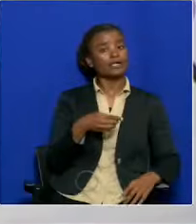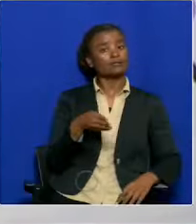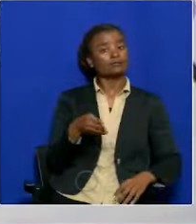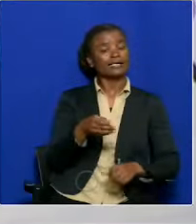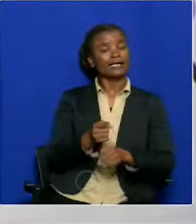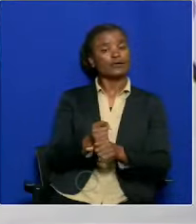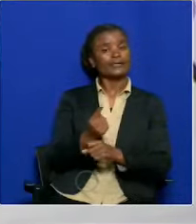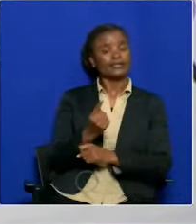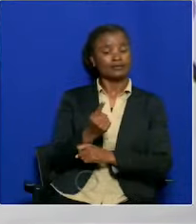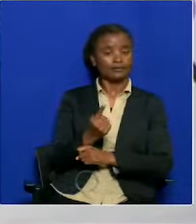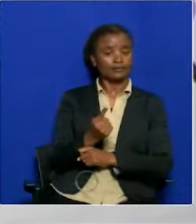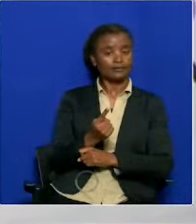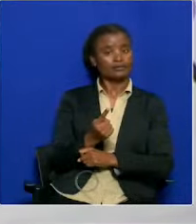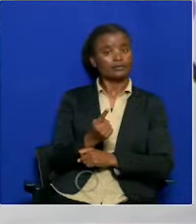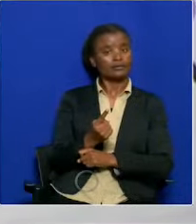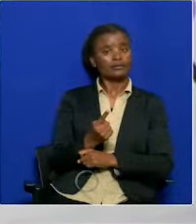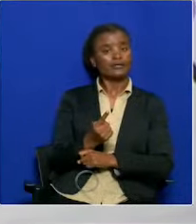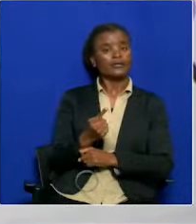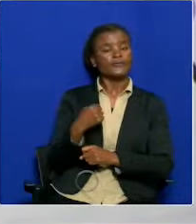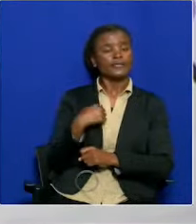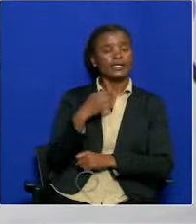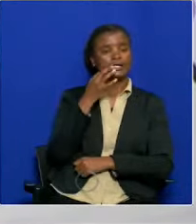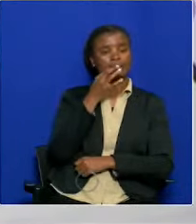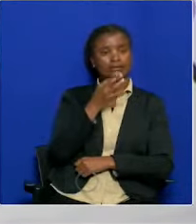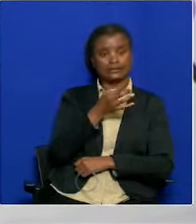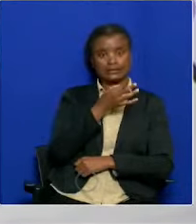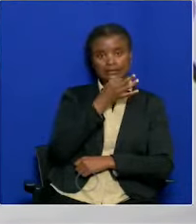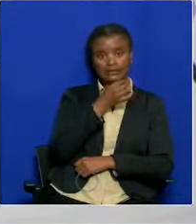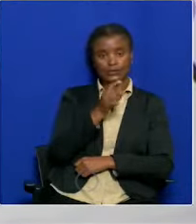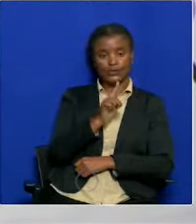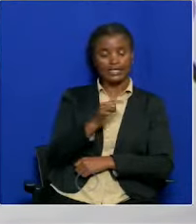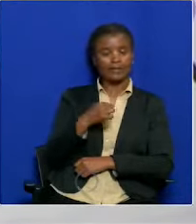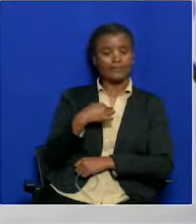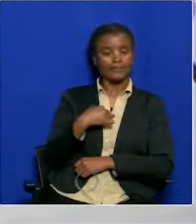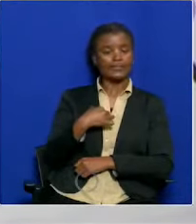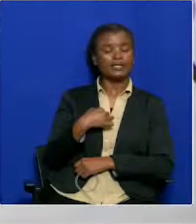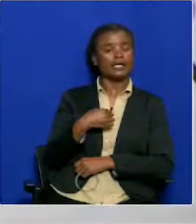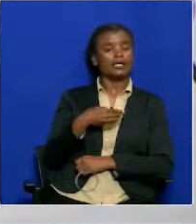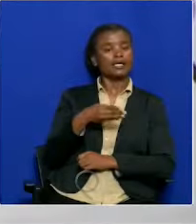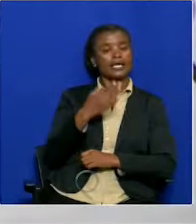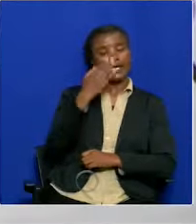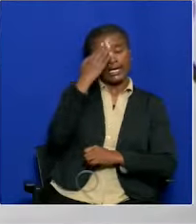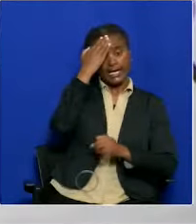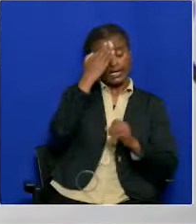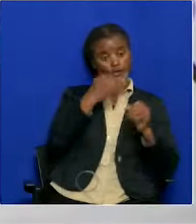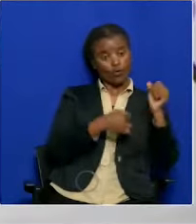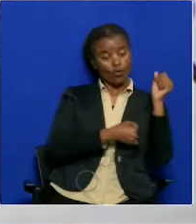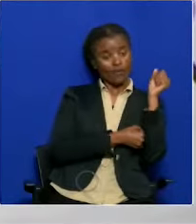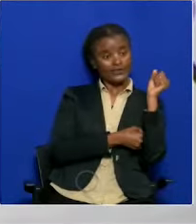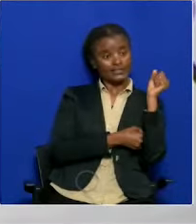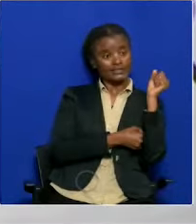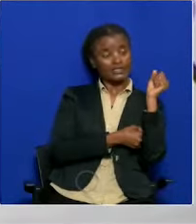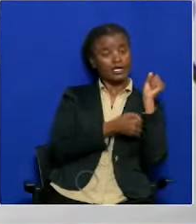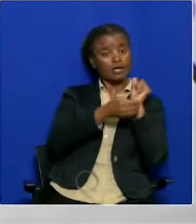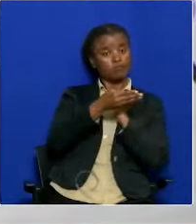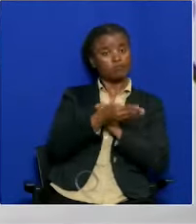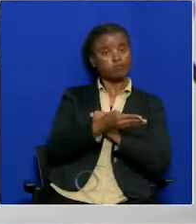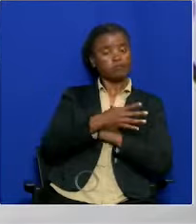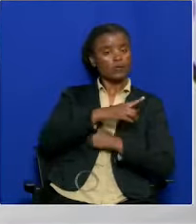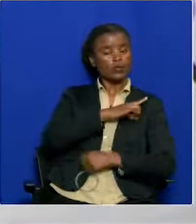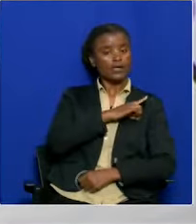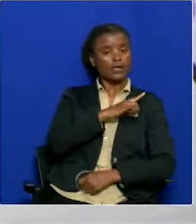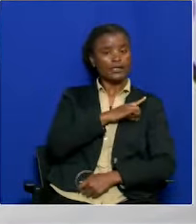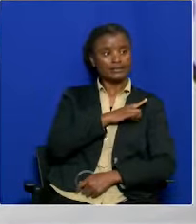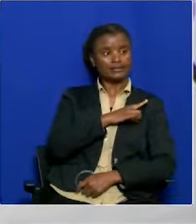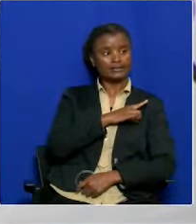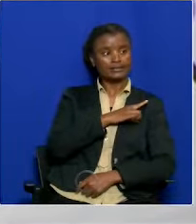I indicated that the reason why I came to head office, it was because of the enormous task I